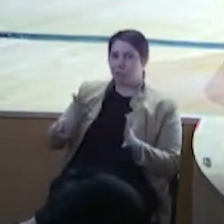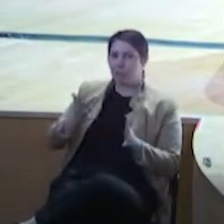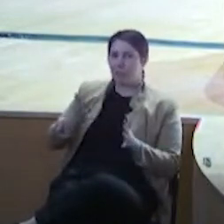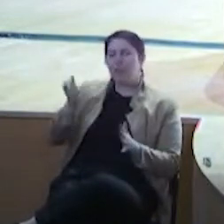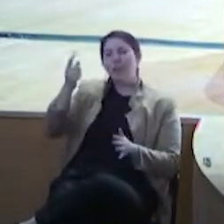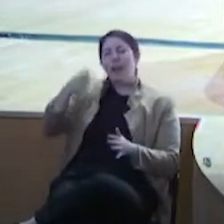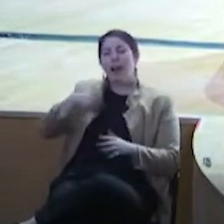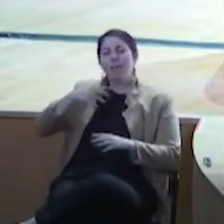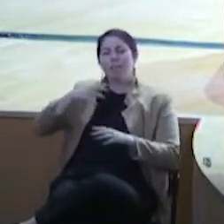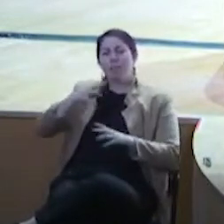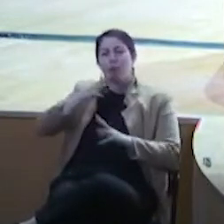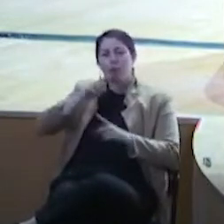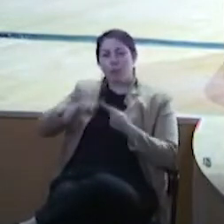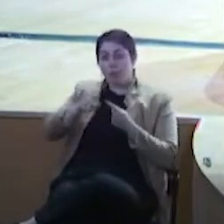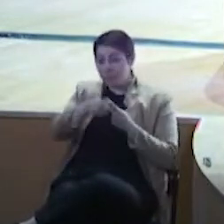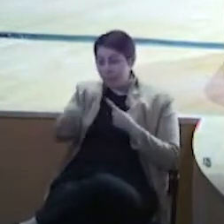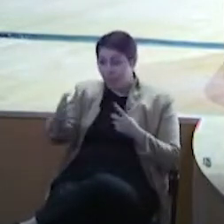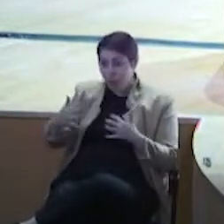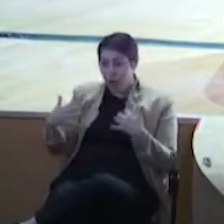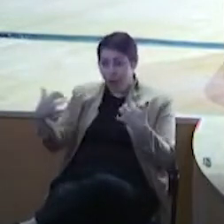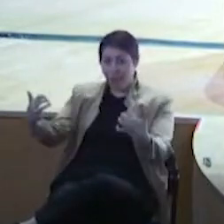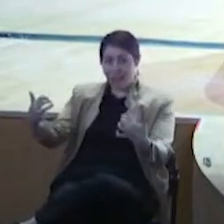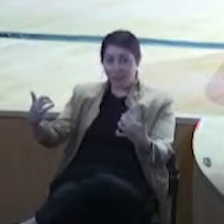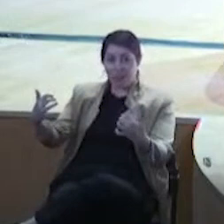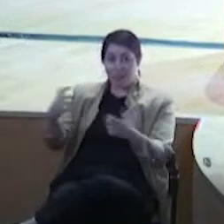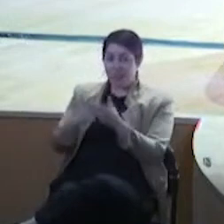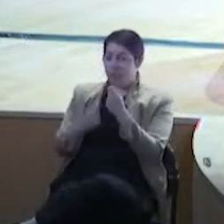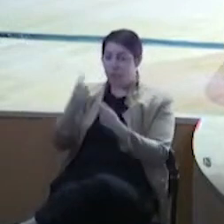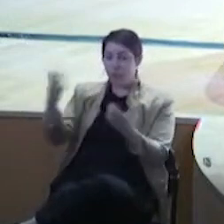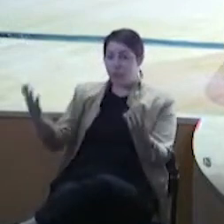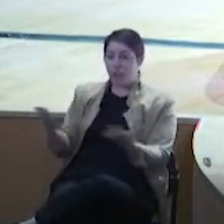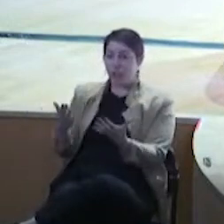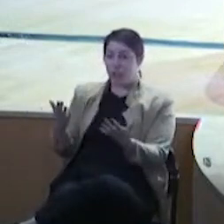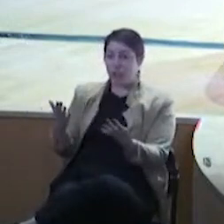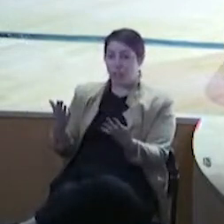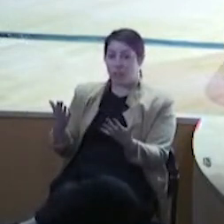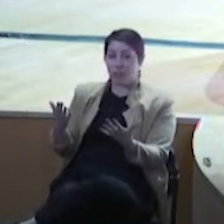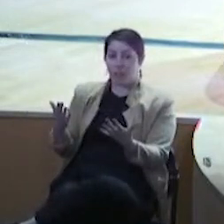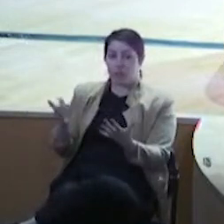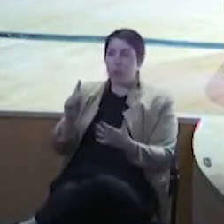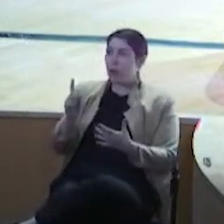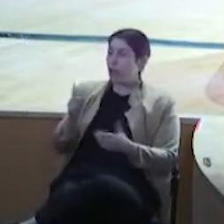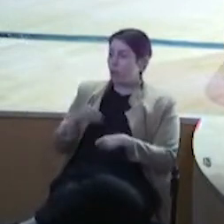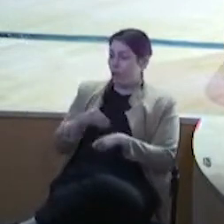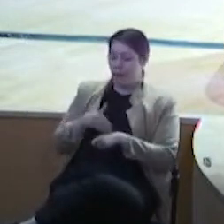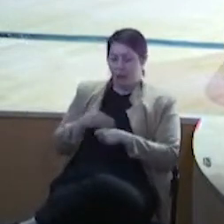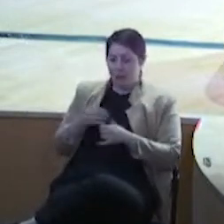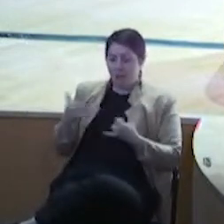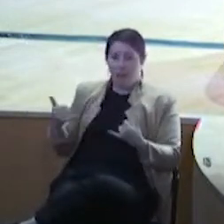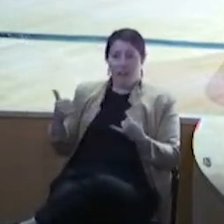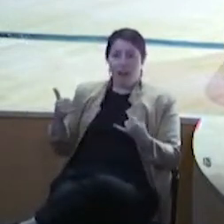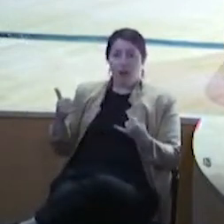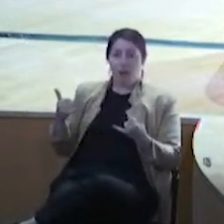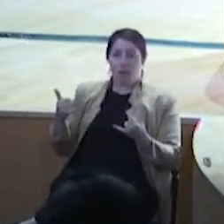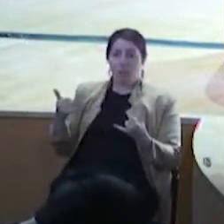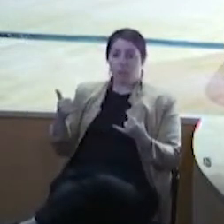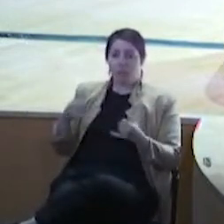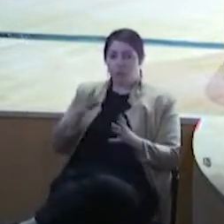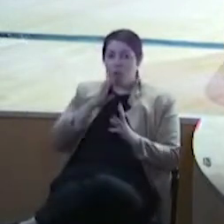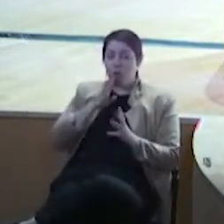to the audience and speaking to everybody here where you're at this time and in this place.